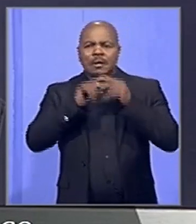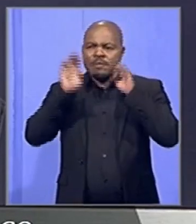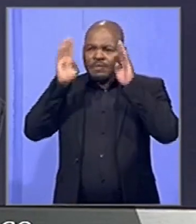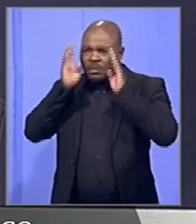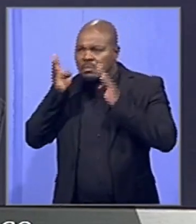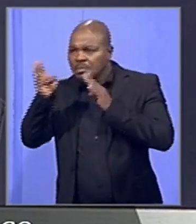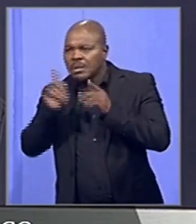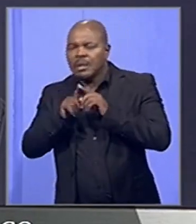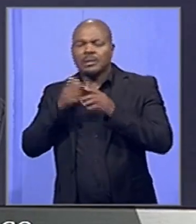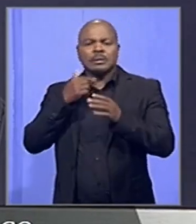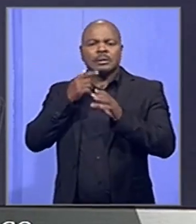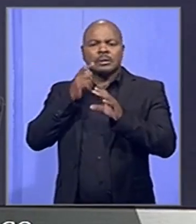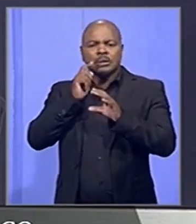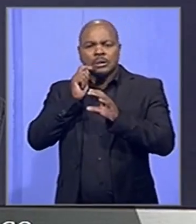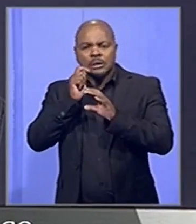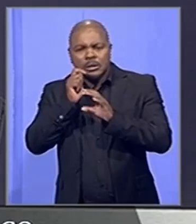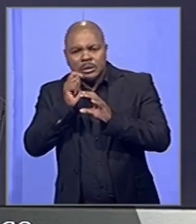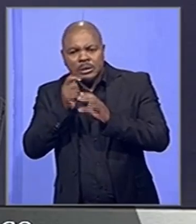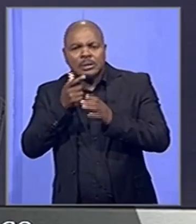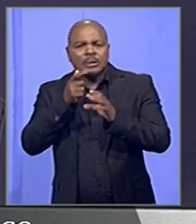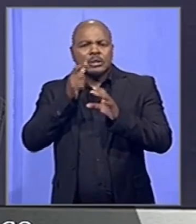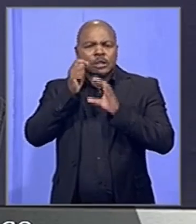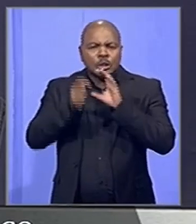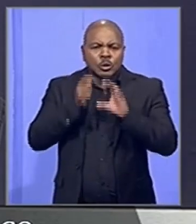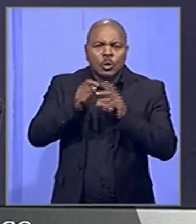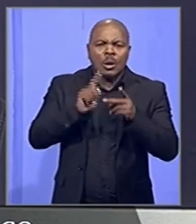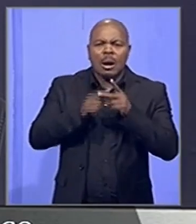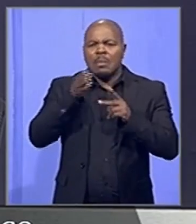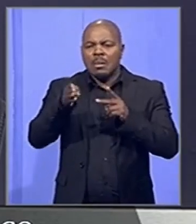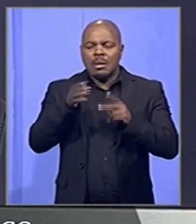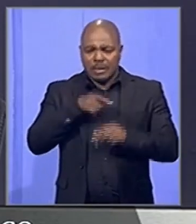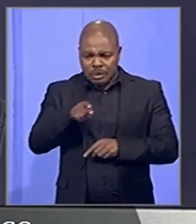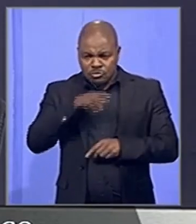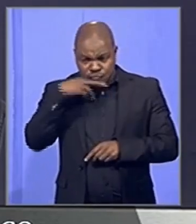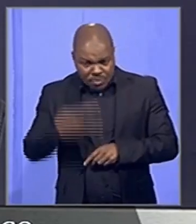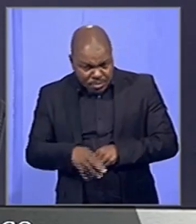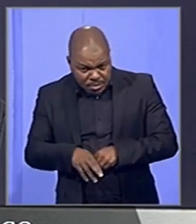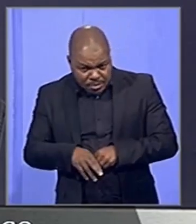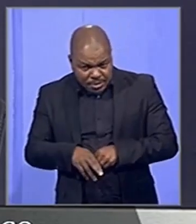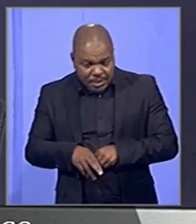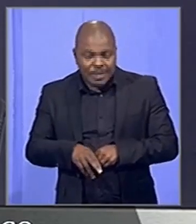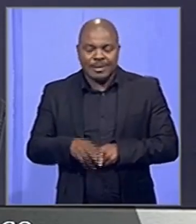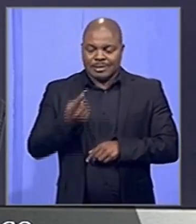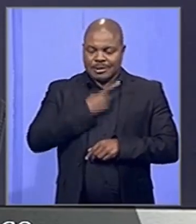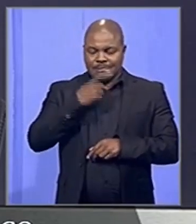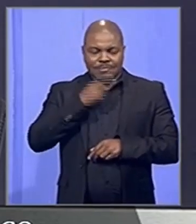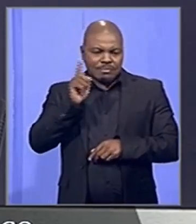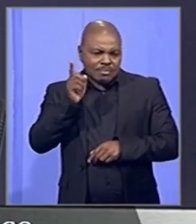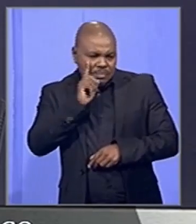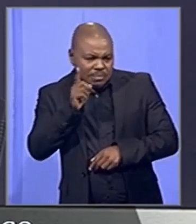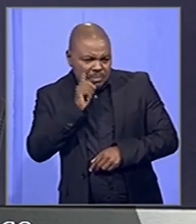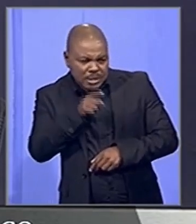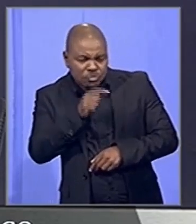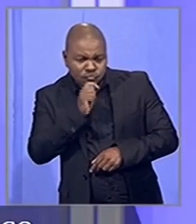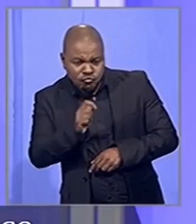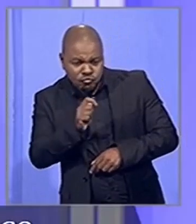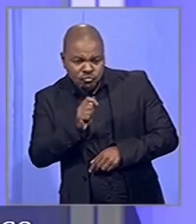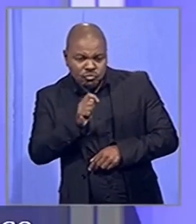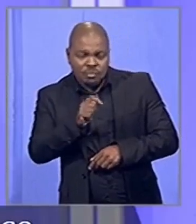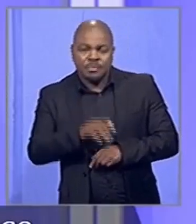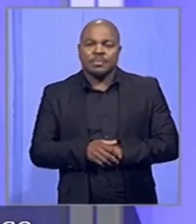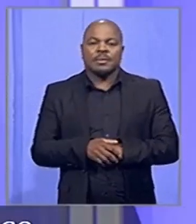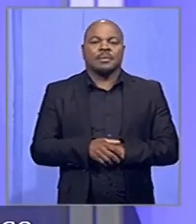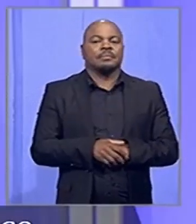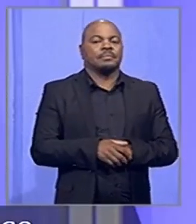ke bone TikTokong ke nnete na wa bona ba verify ba kgone ho tseba hore ke eng e ba e bonang. Menyetla e